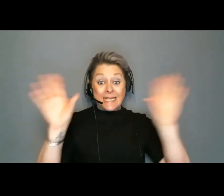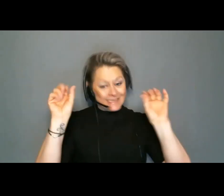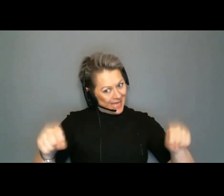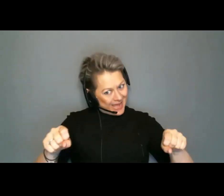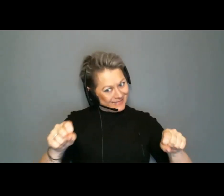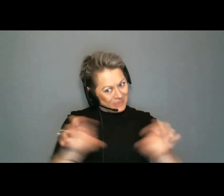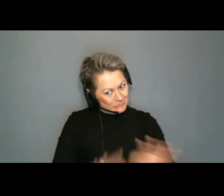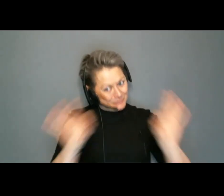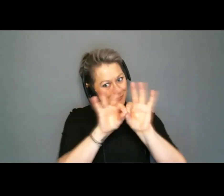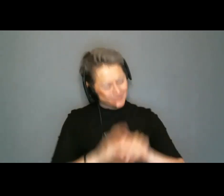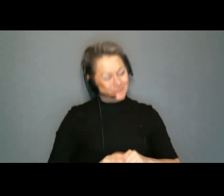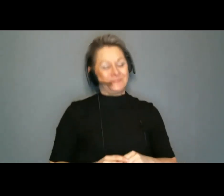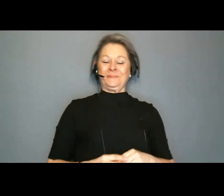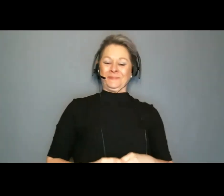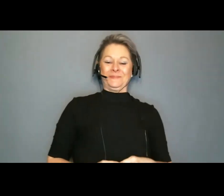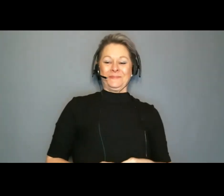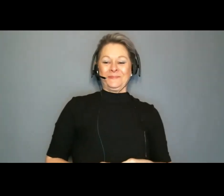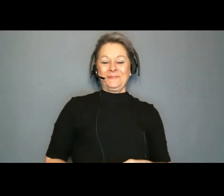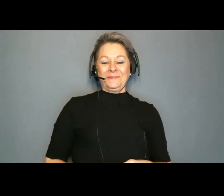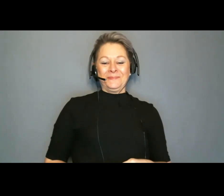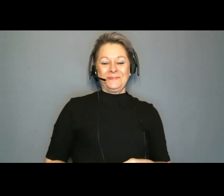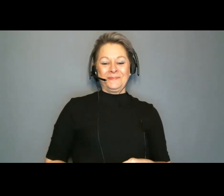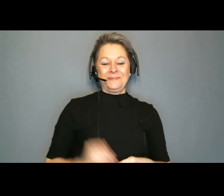the presentation. Wonderful.